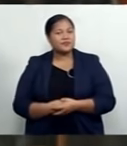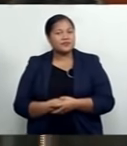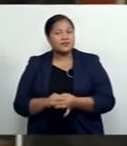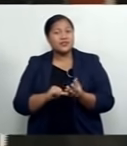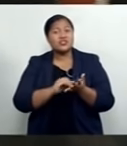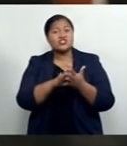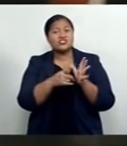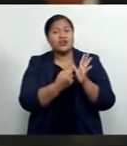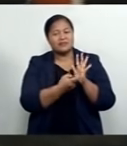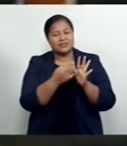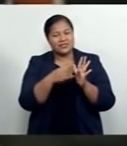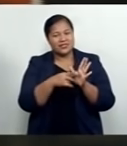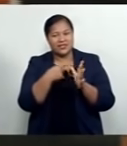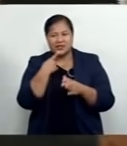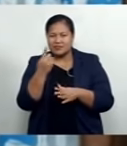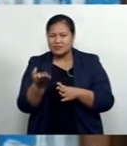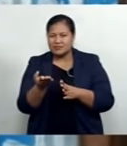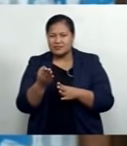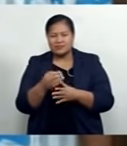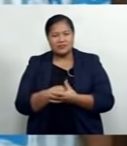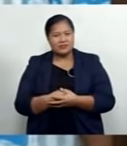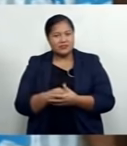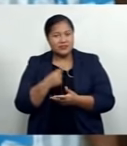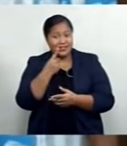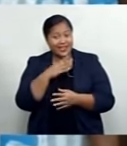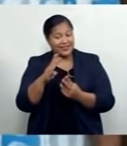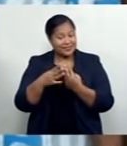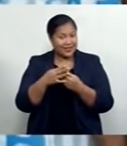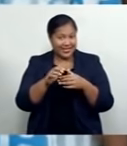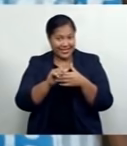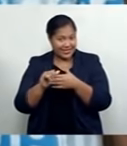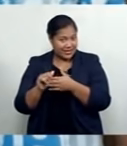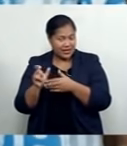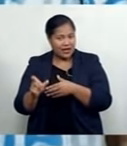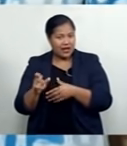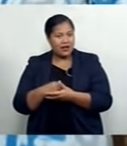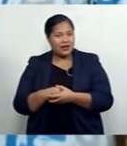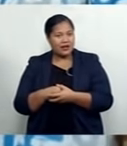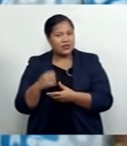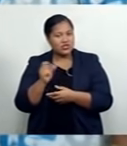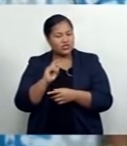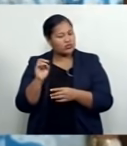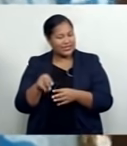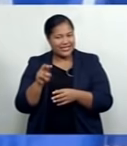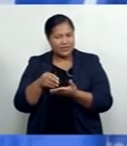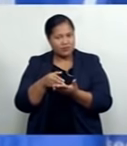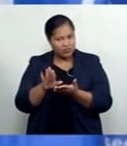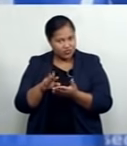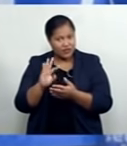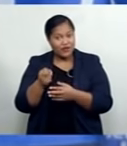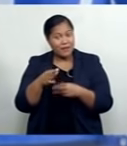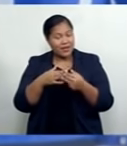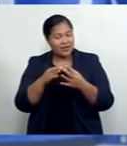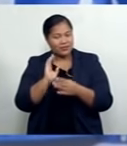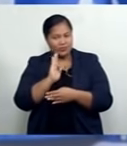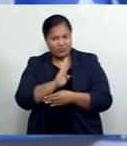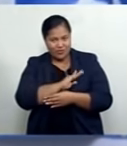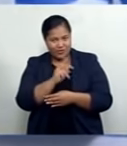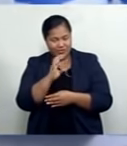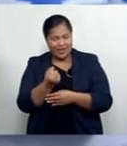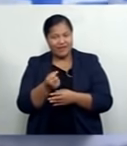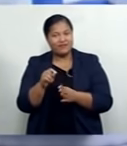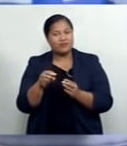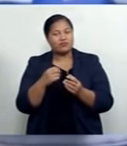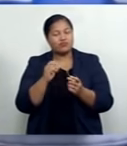the plaintiff had sworn affidavit as a party leader and therefore would need prior approval from the management board to bring proceedings